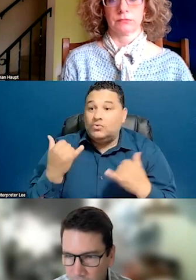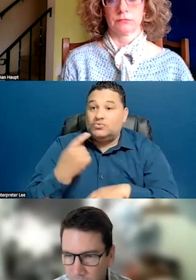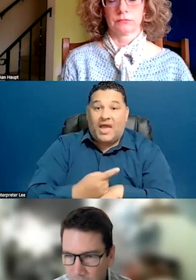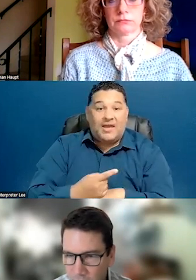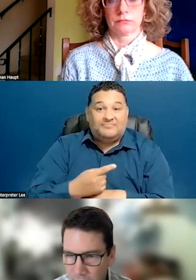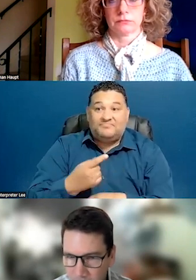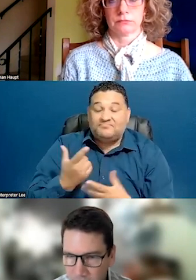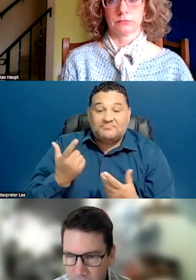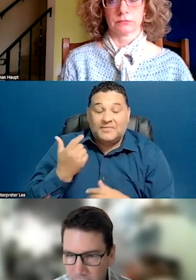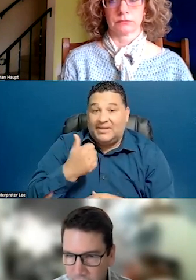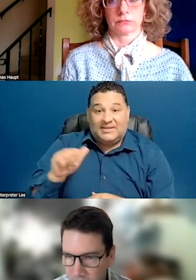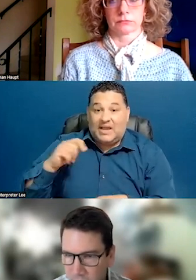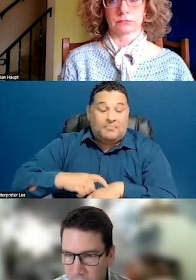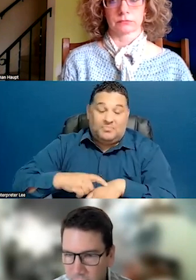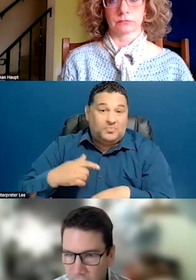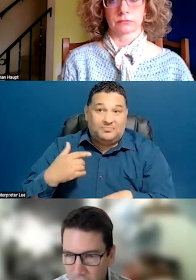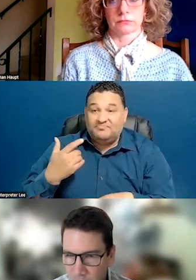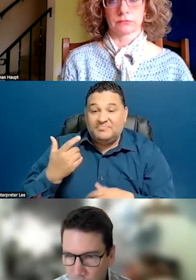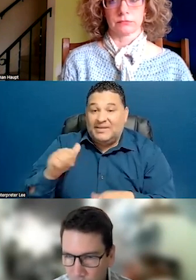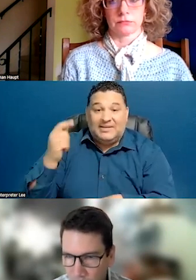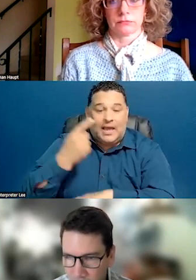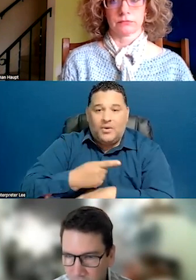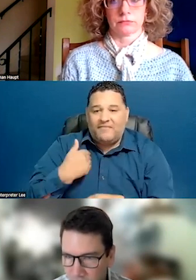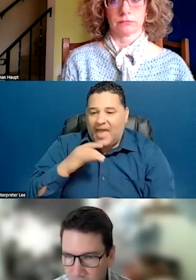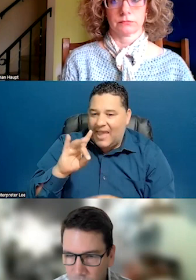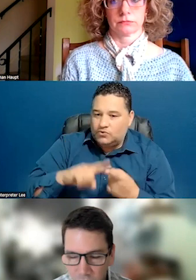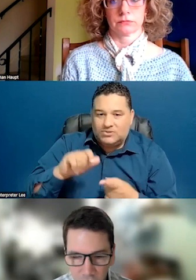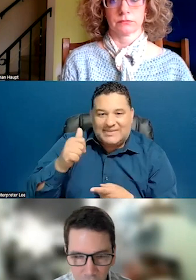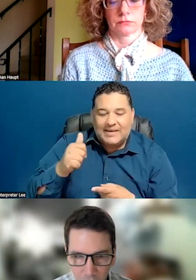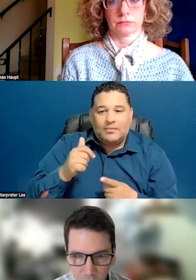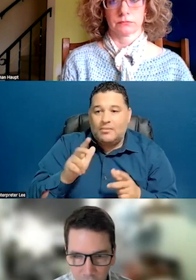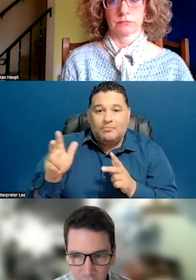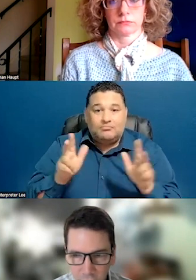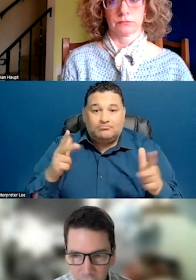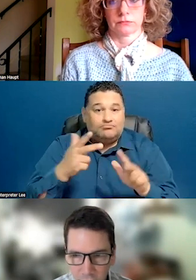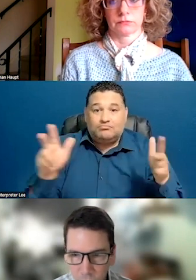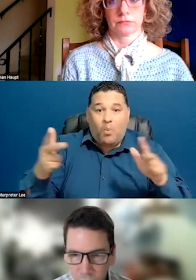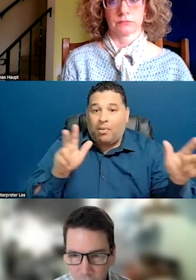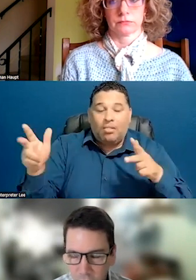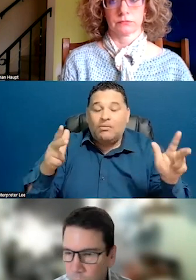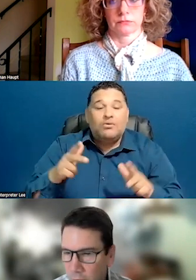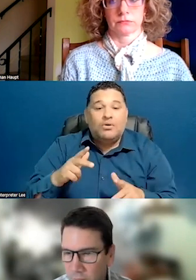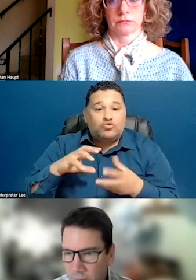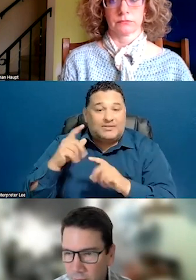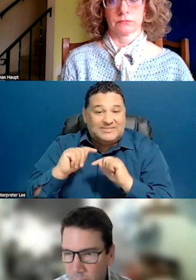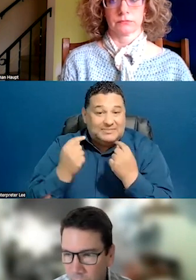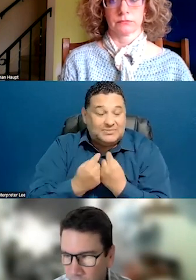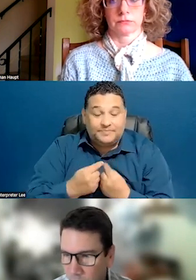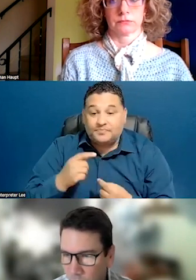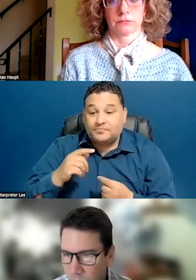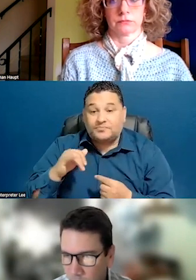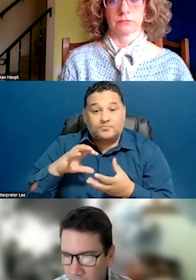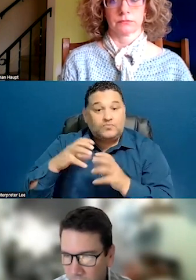we run about 8 to 10 mobile crisis teams. Our crisis teams are comprised of a